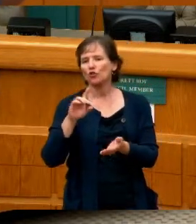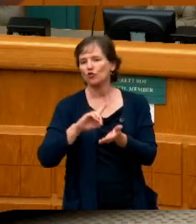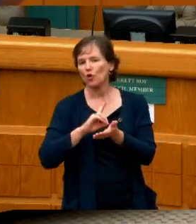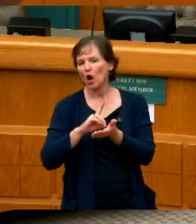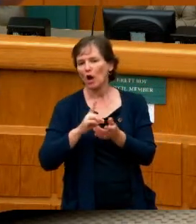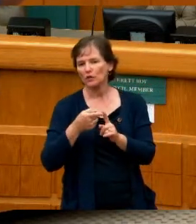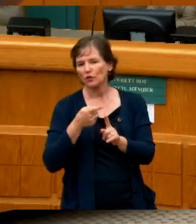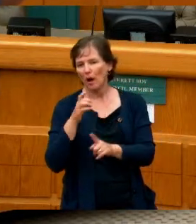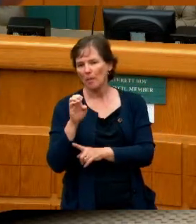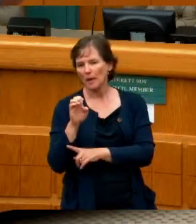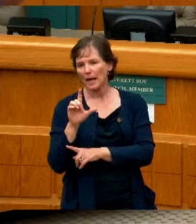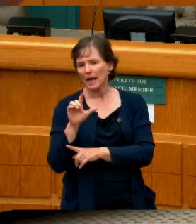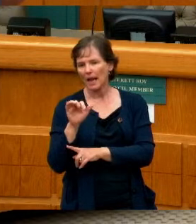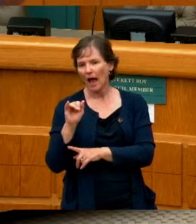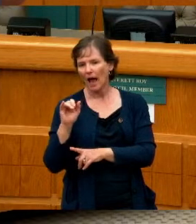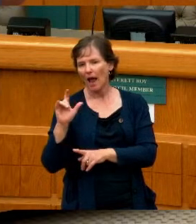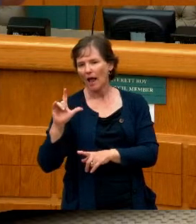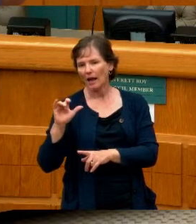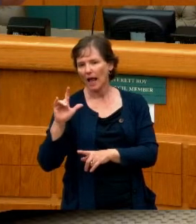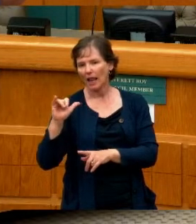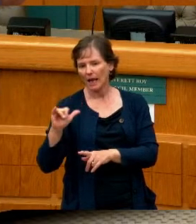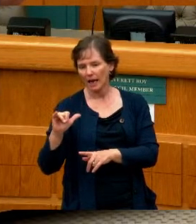antibody drug from Eli Lilly?